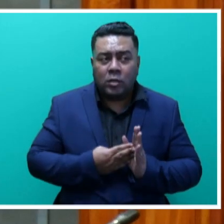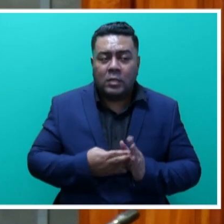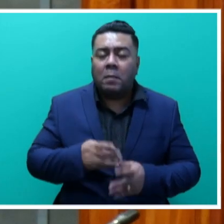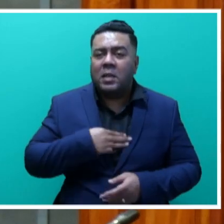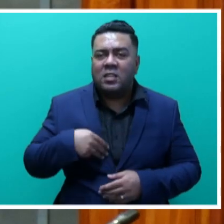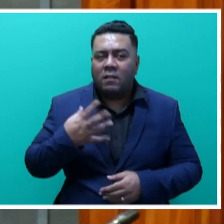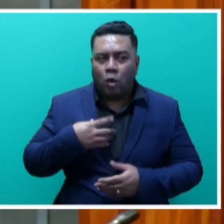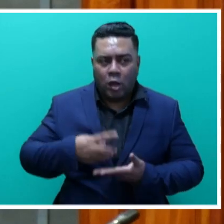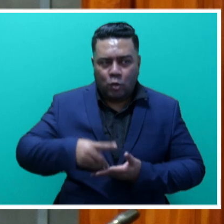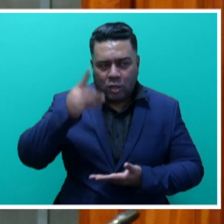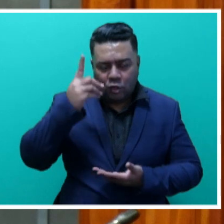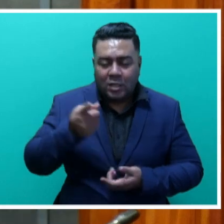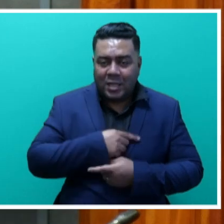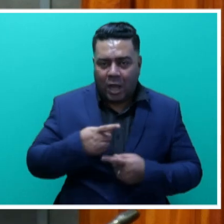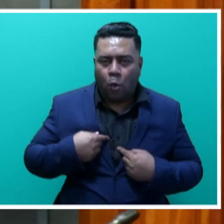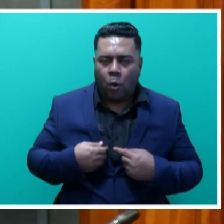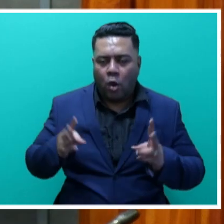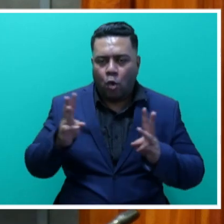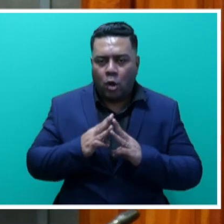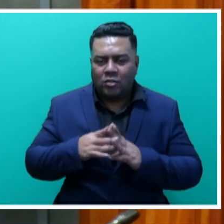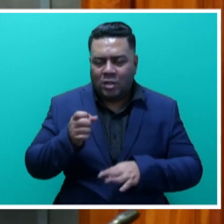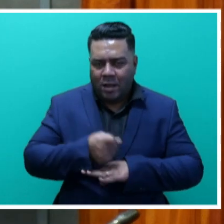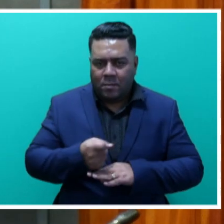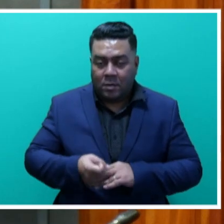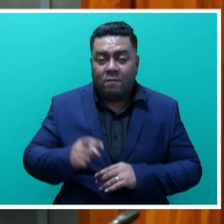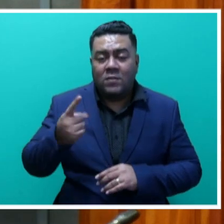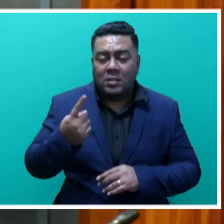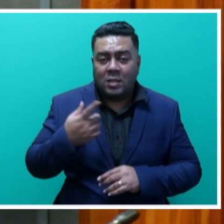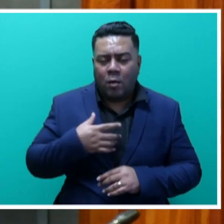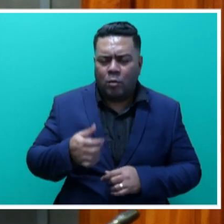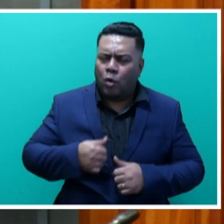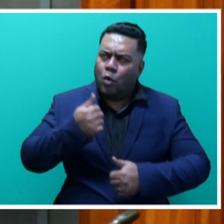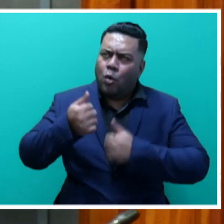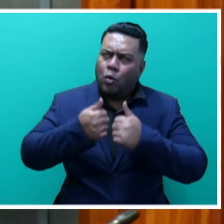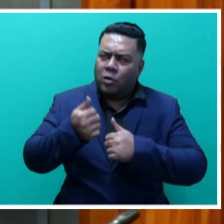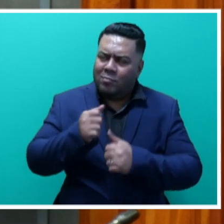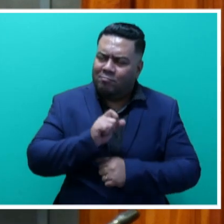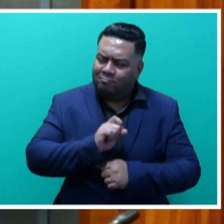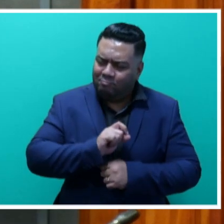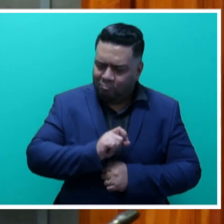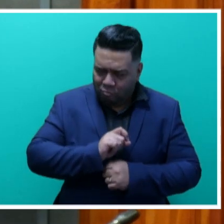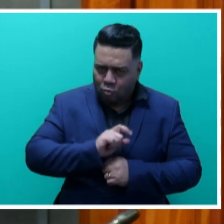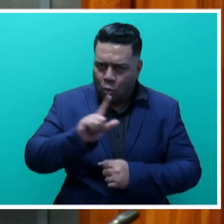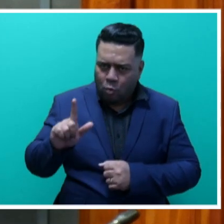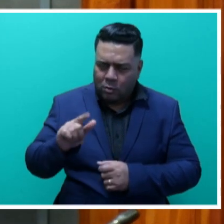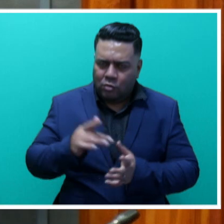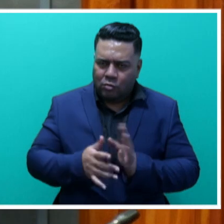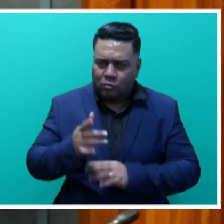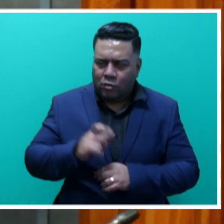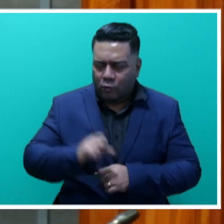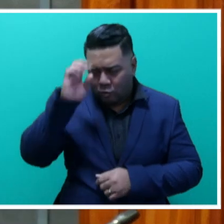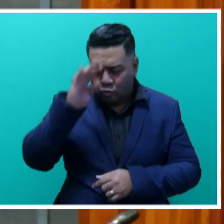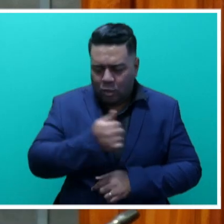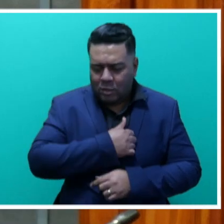Education in our coalition government. Firstly, I return all glory and honor to our good Lord for His grace and guidance